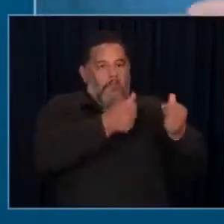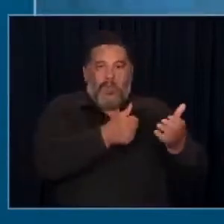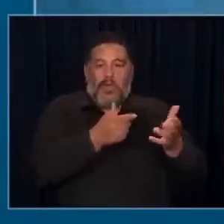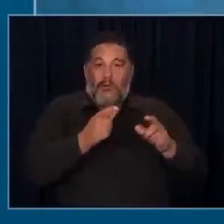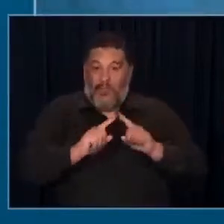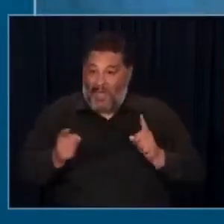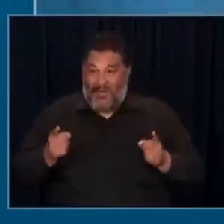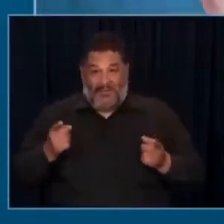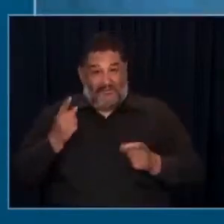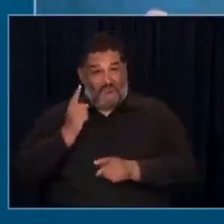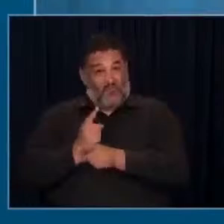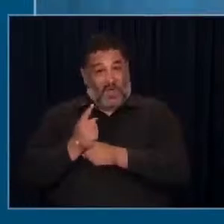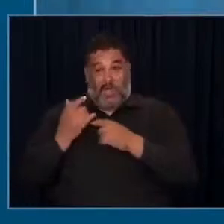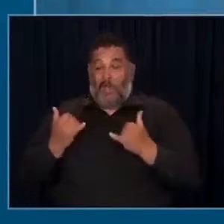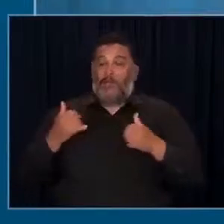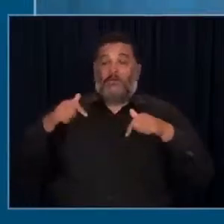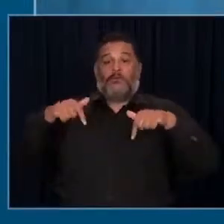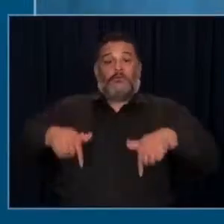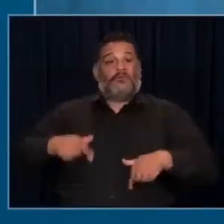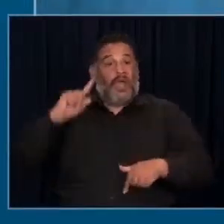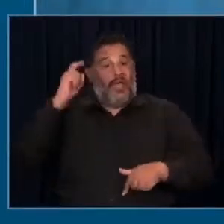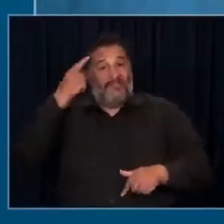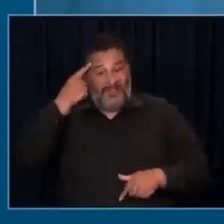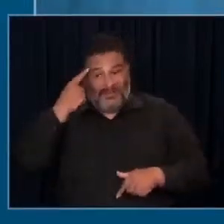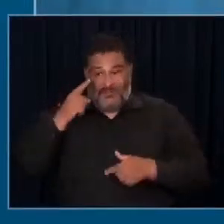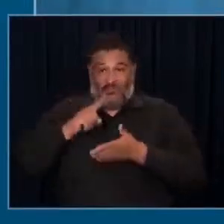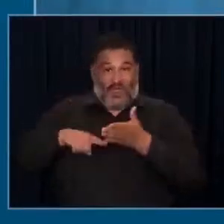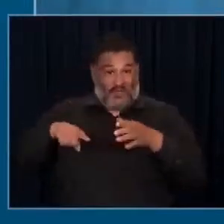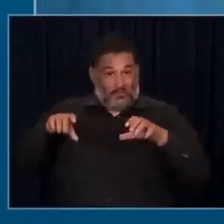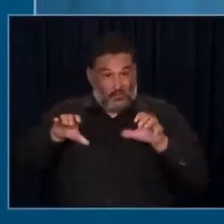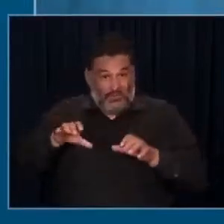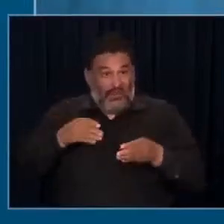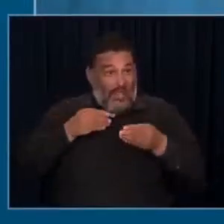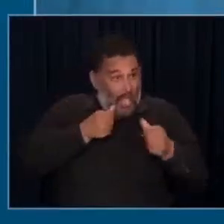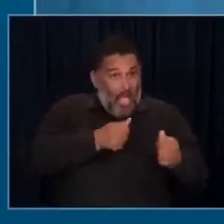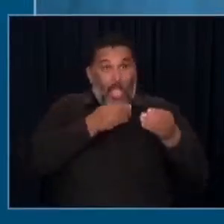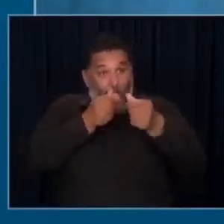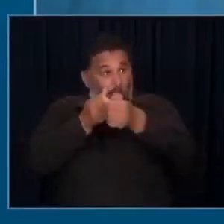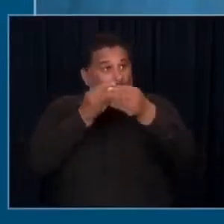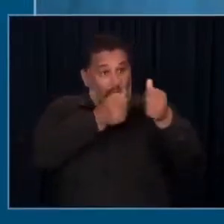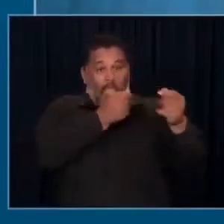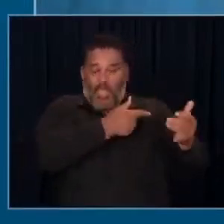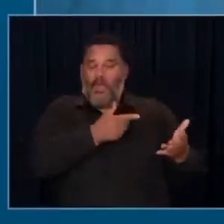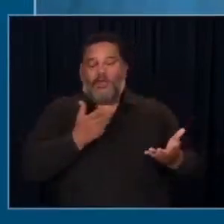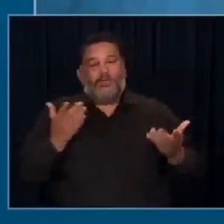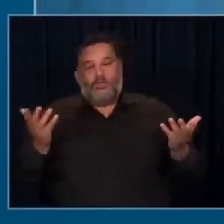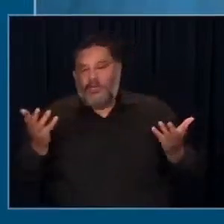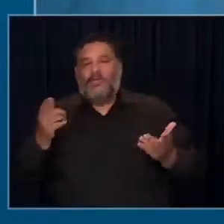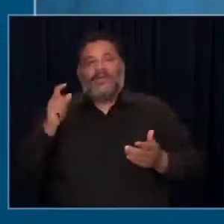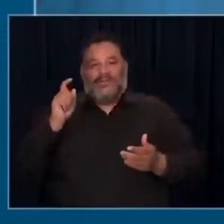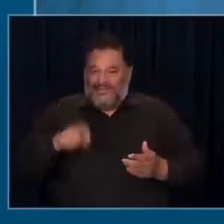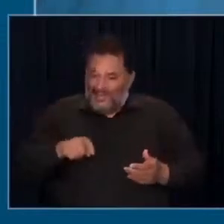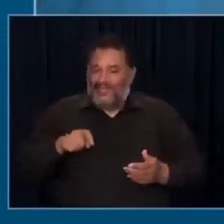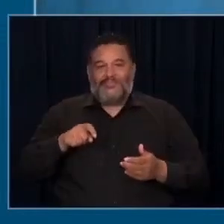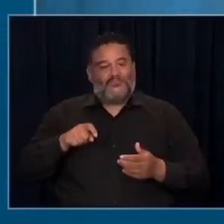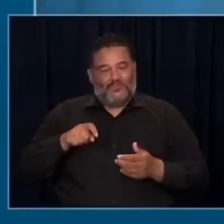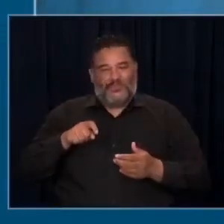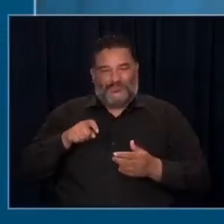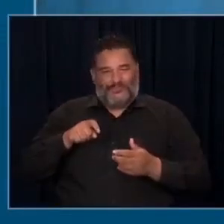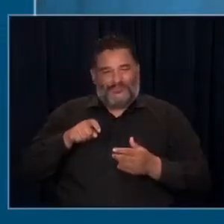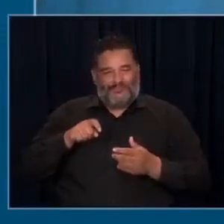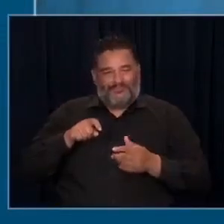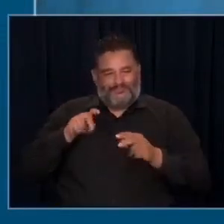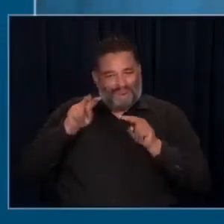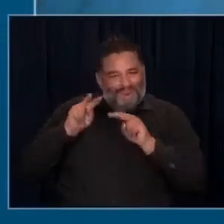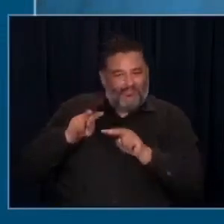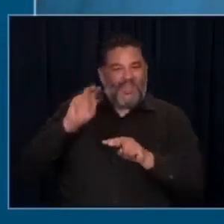with this government, that the spending has taken place, we need to readdress the Federal Reserve and how things are going.